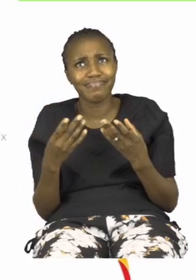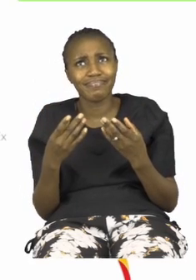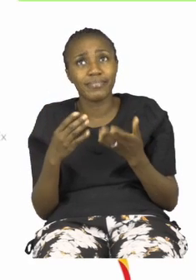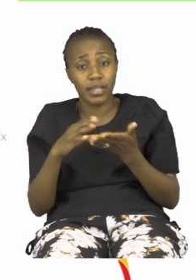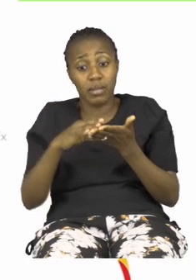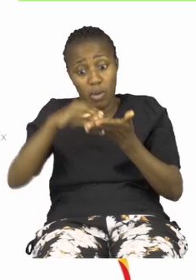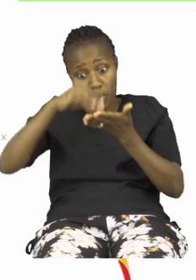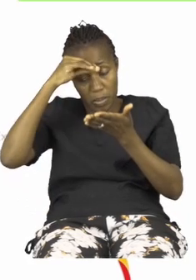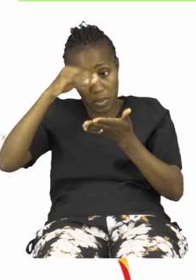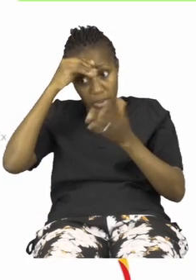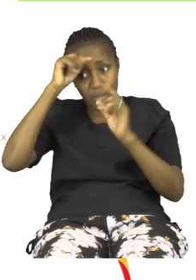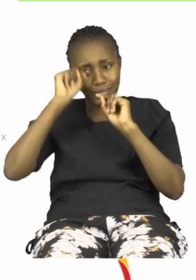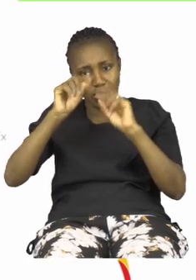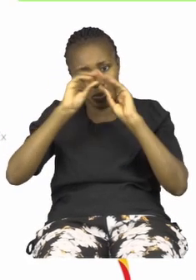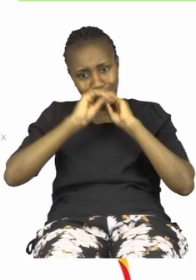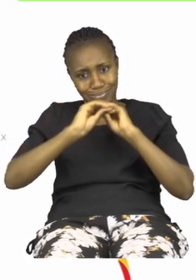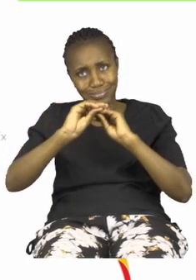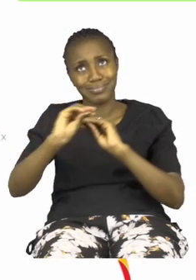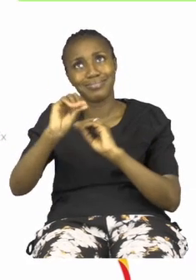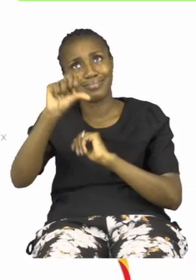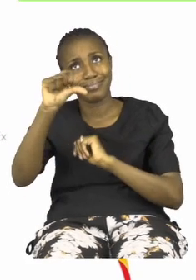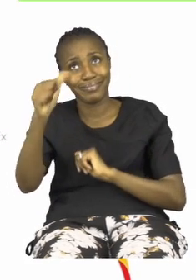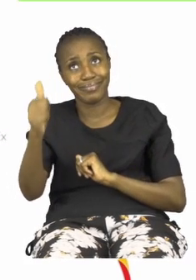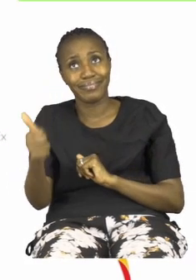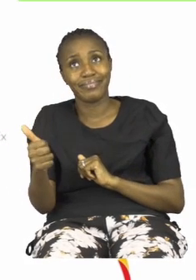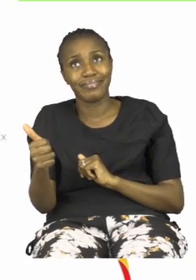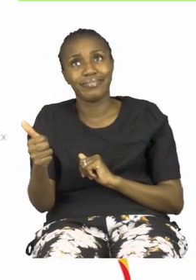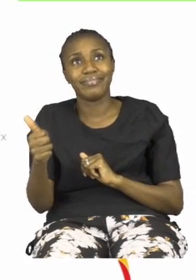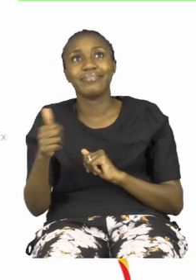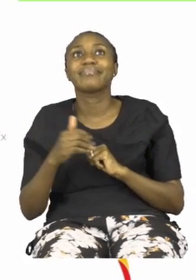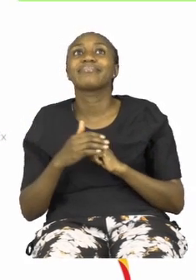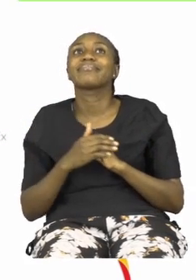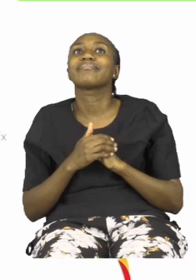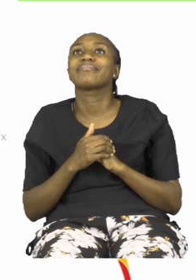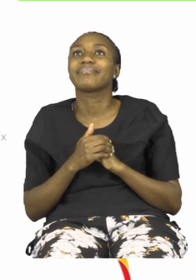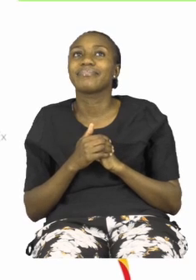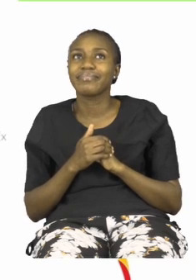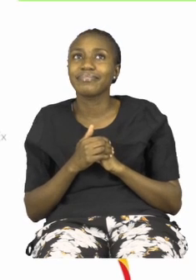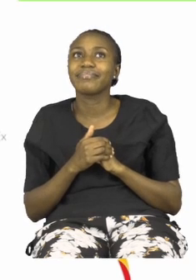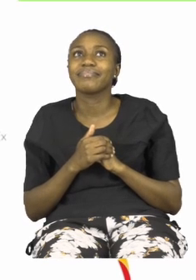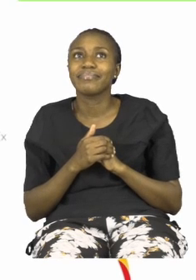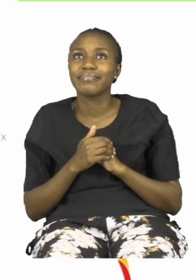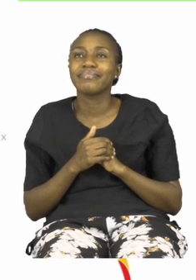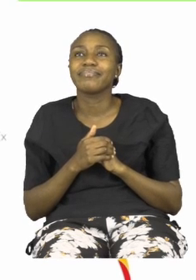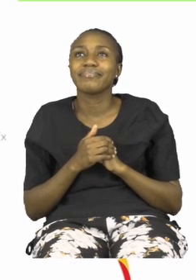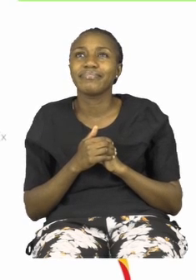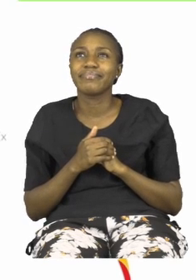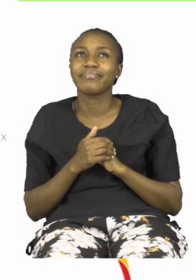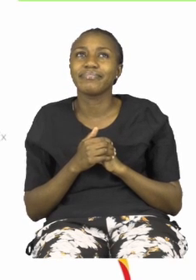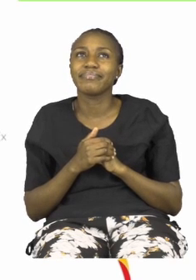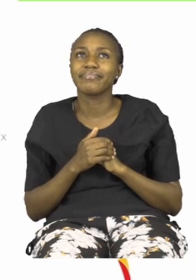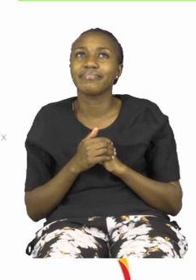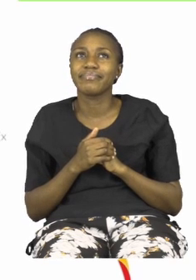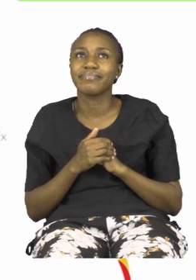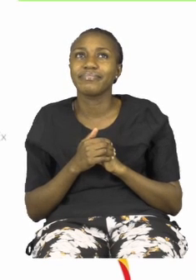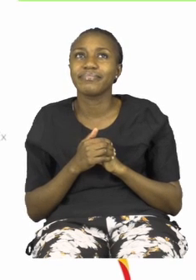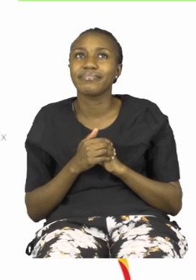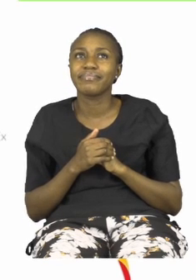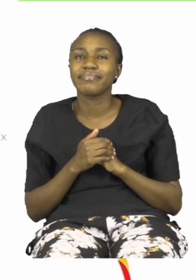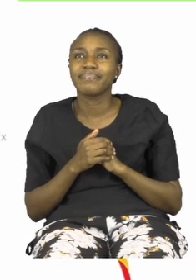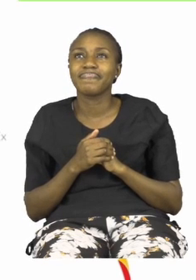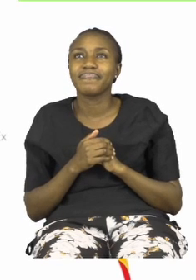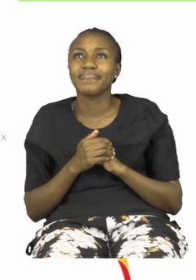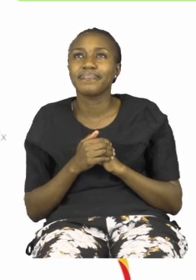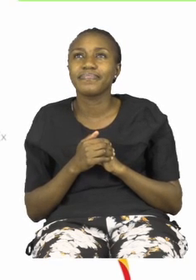from those tournaments, and I brought back and I told and I showed my people, like, this is how it is. This is how